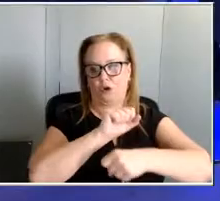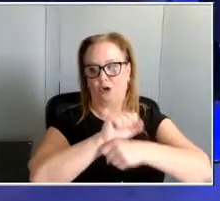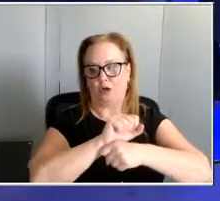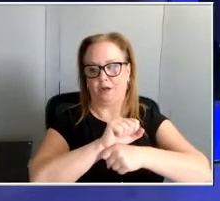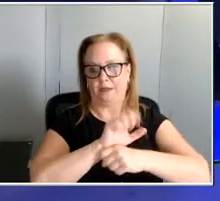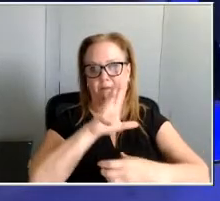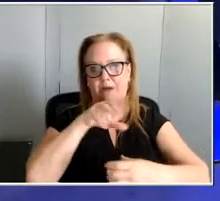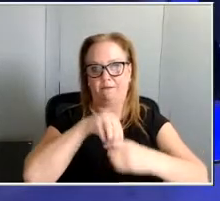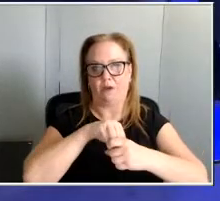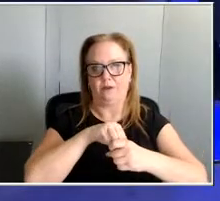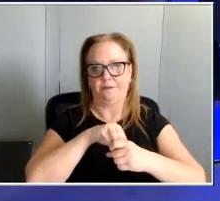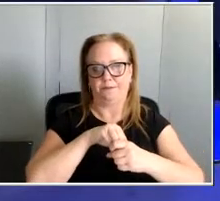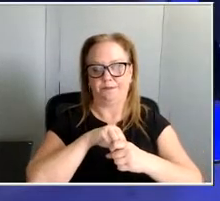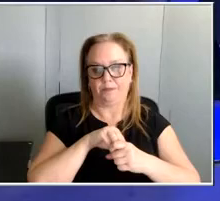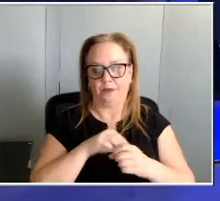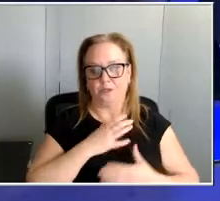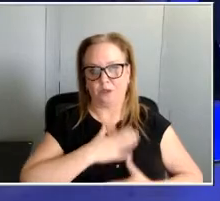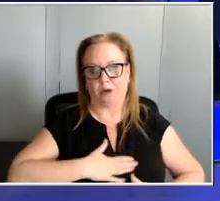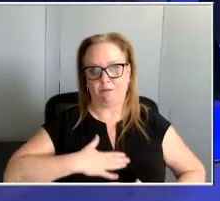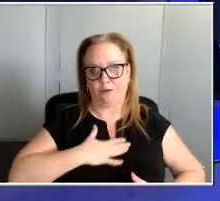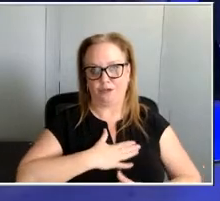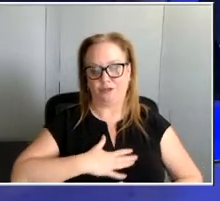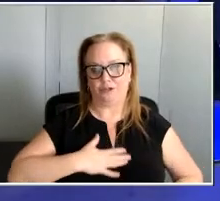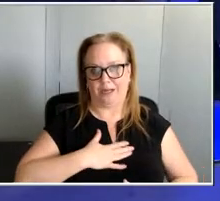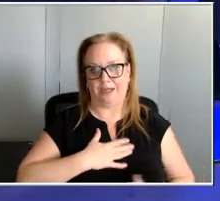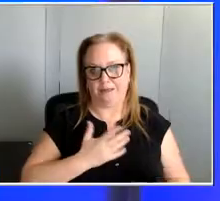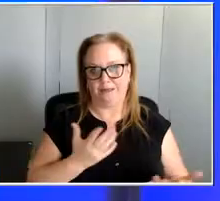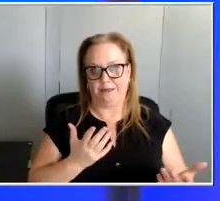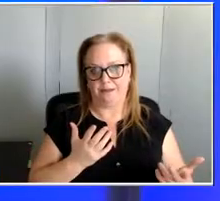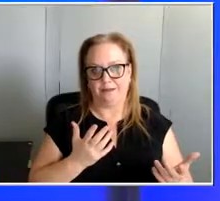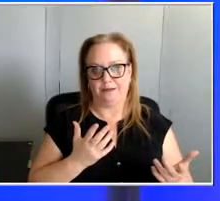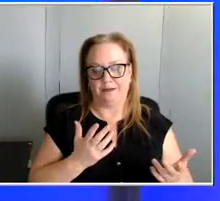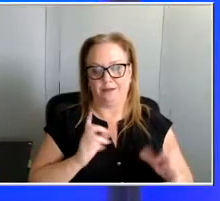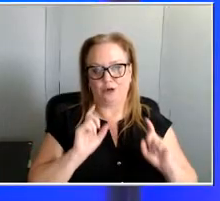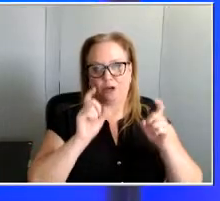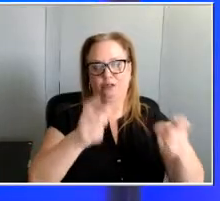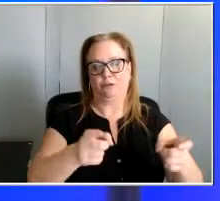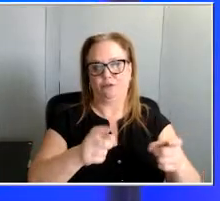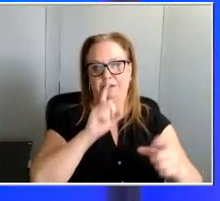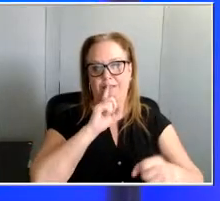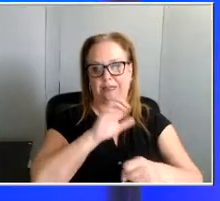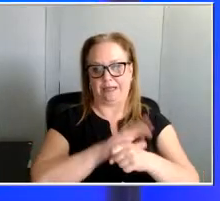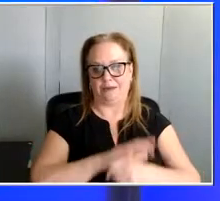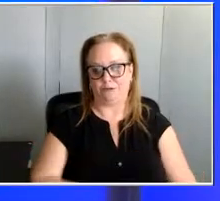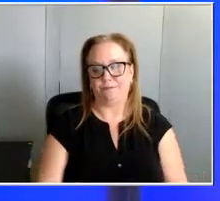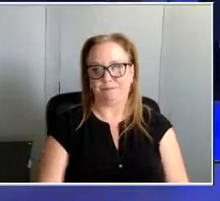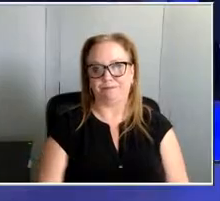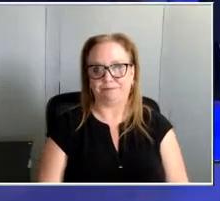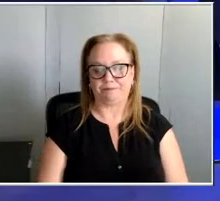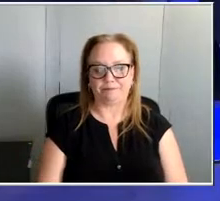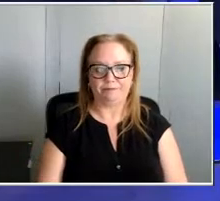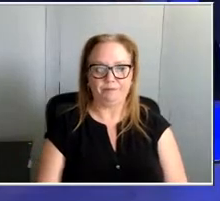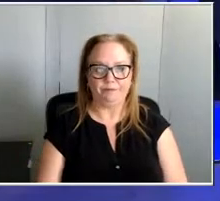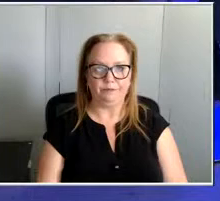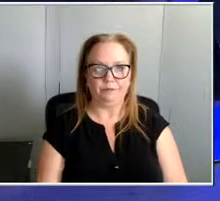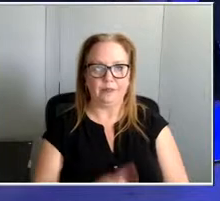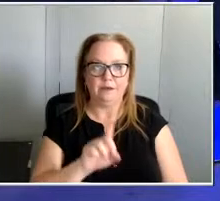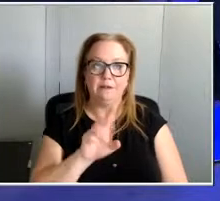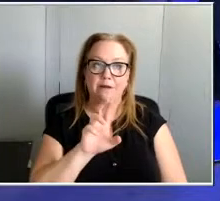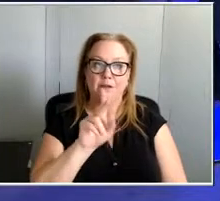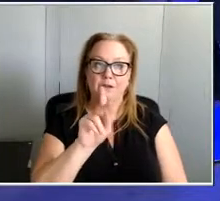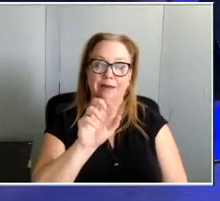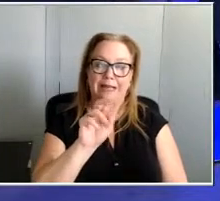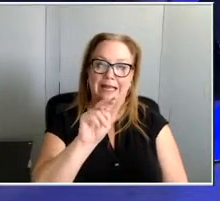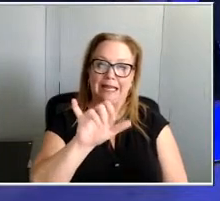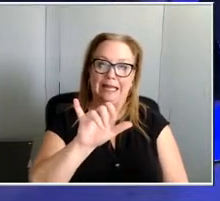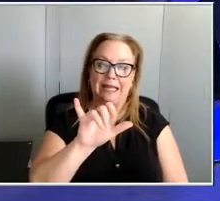of. And so I appreciate their contributions and dedication as well. Dr. Kennedy, just